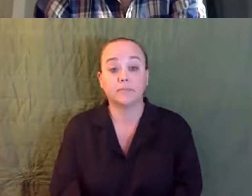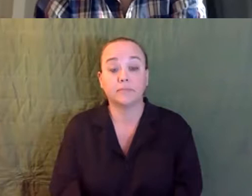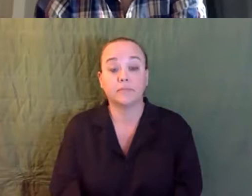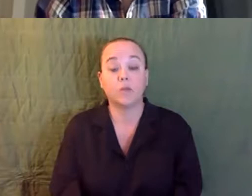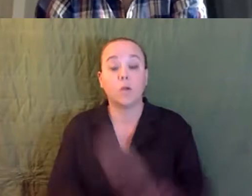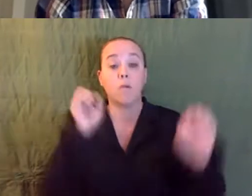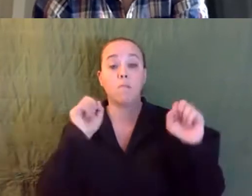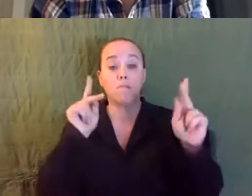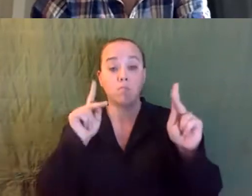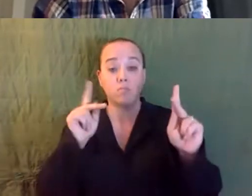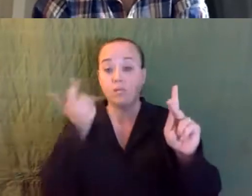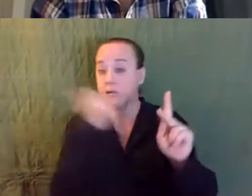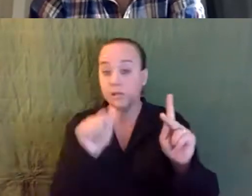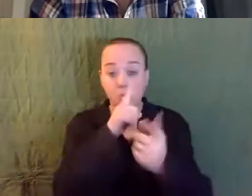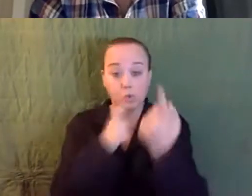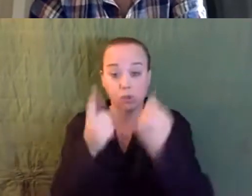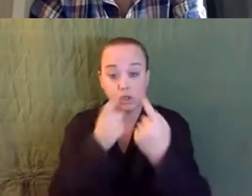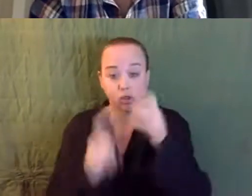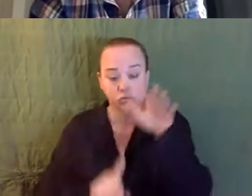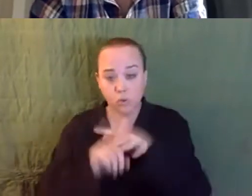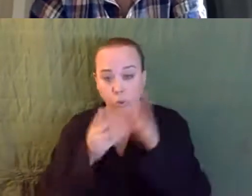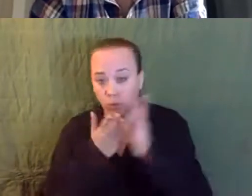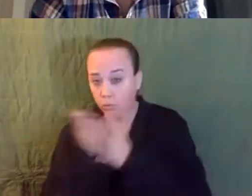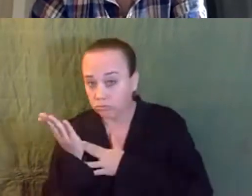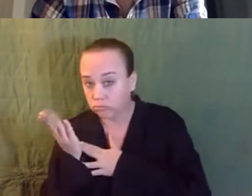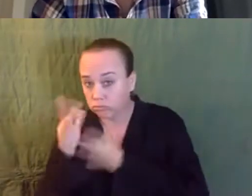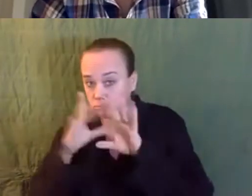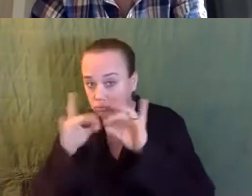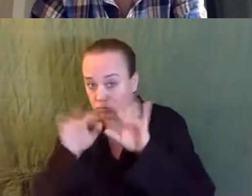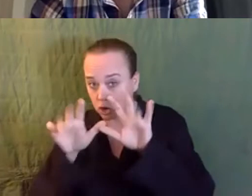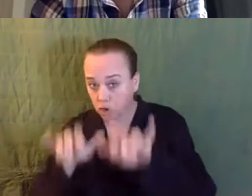All right. Did we have any questions that came through? Let's see here.